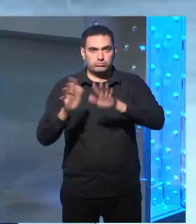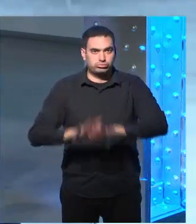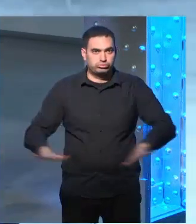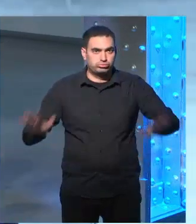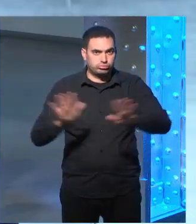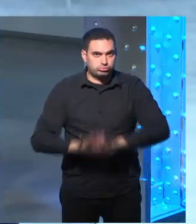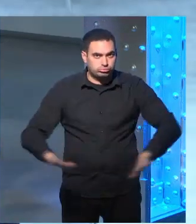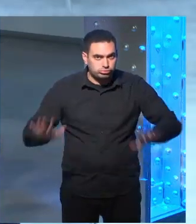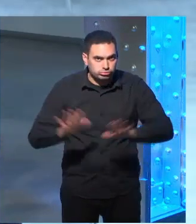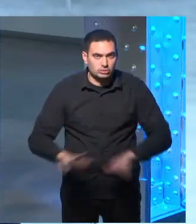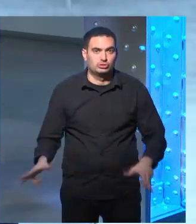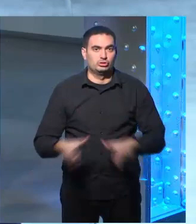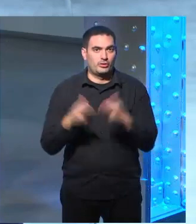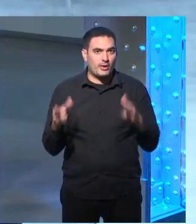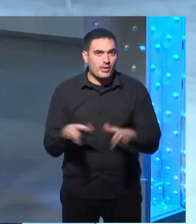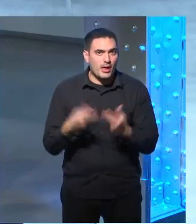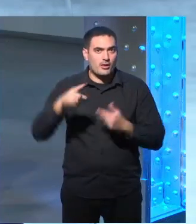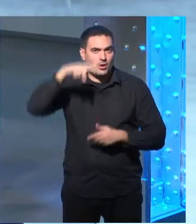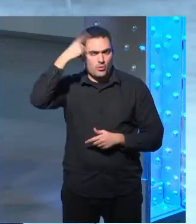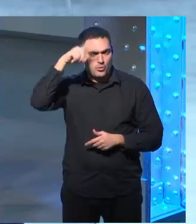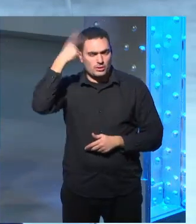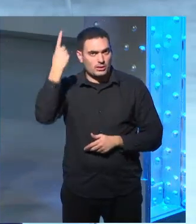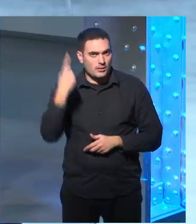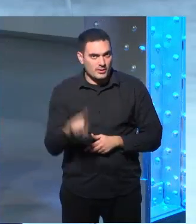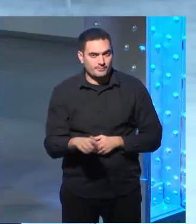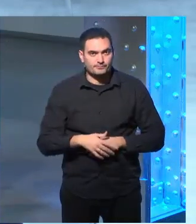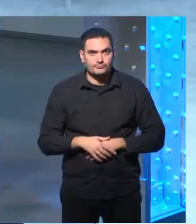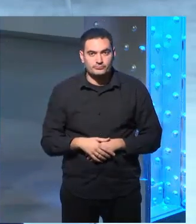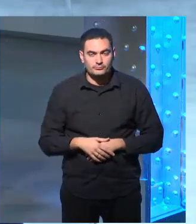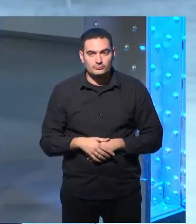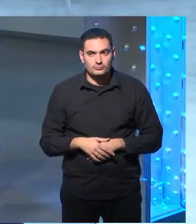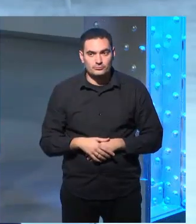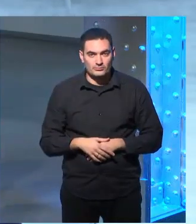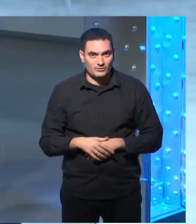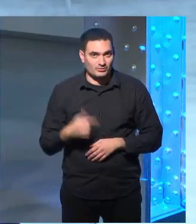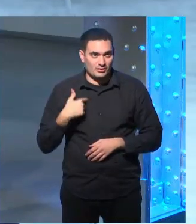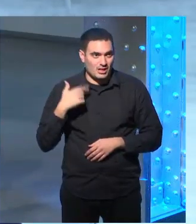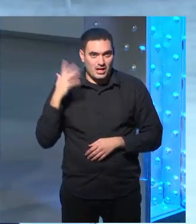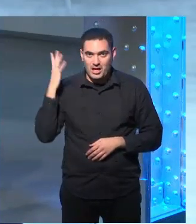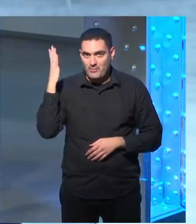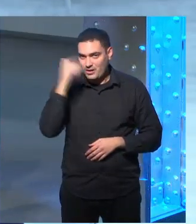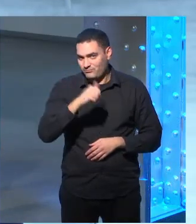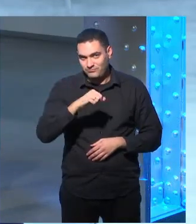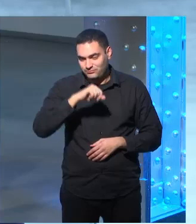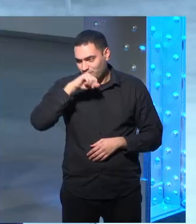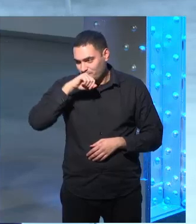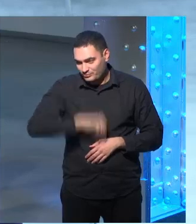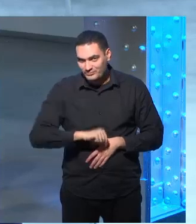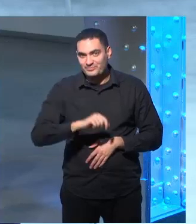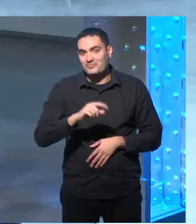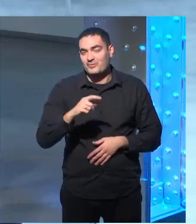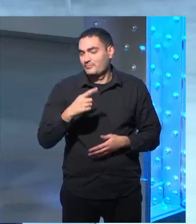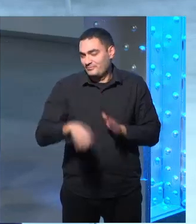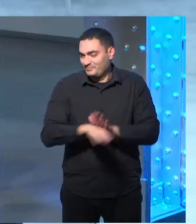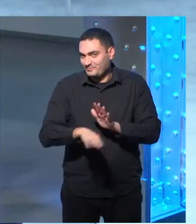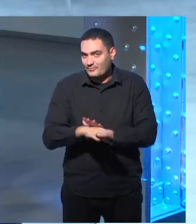we are aware that the political system, societies and culture are very slow in changing, and I think that we need